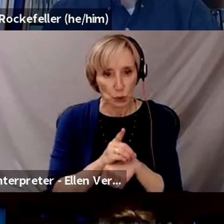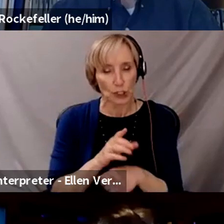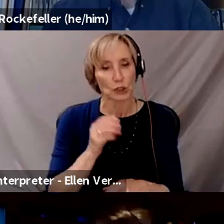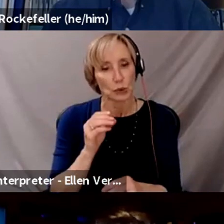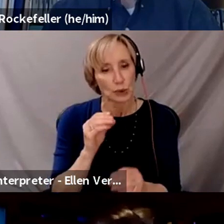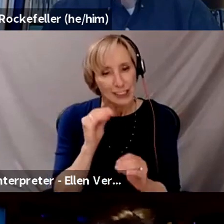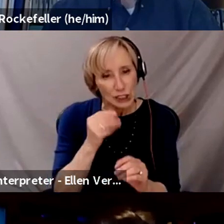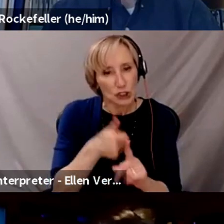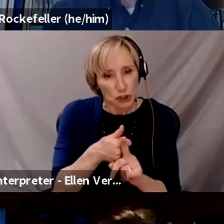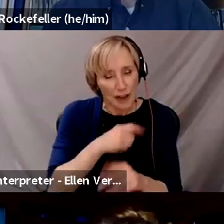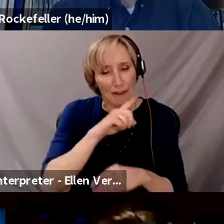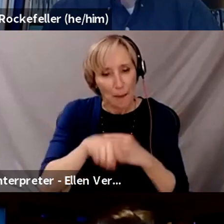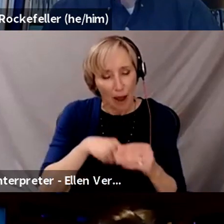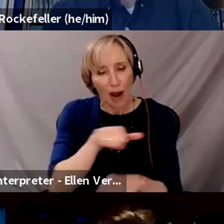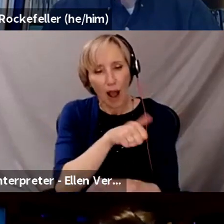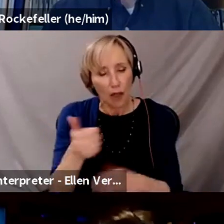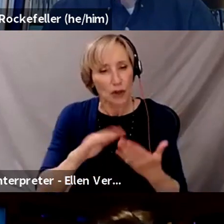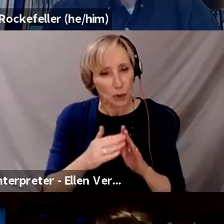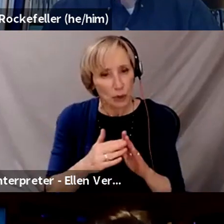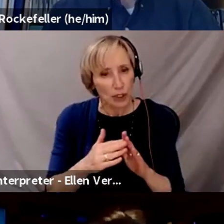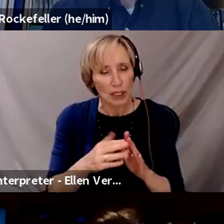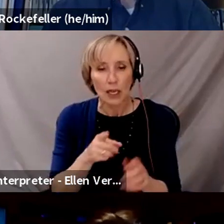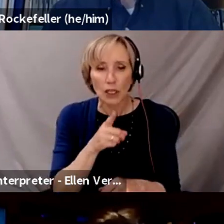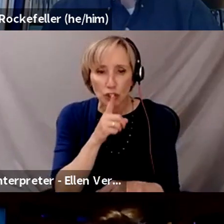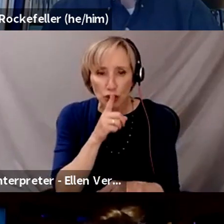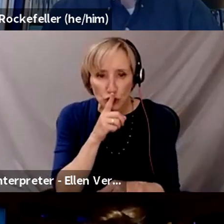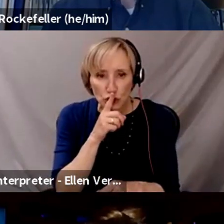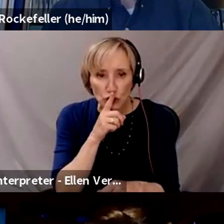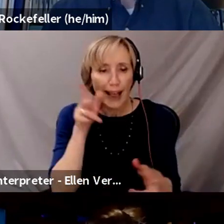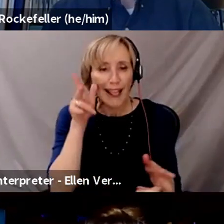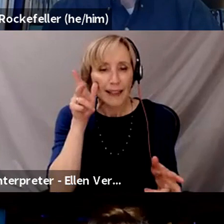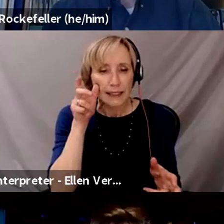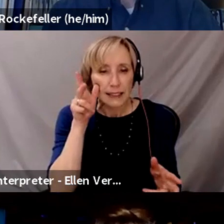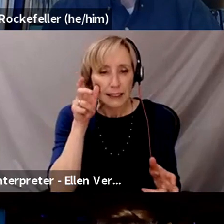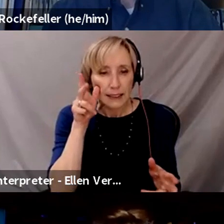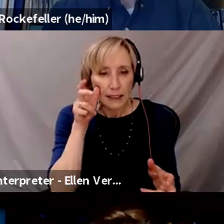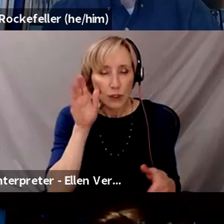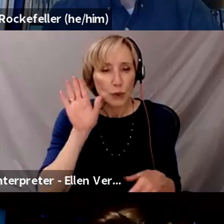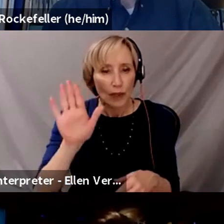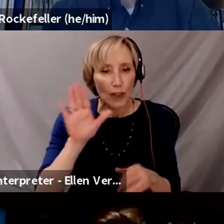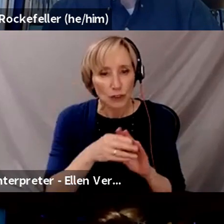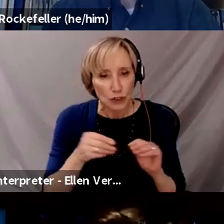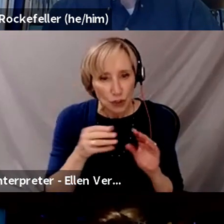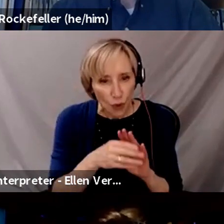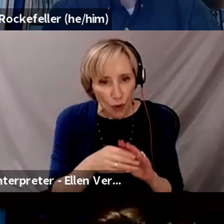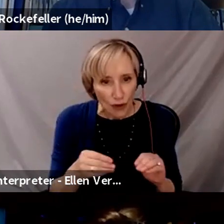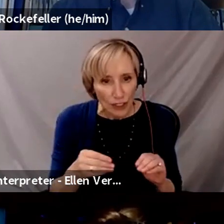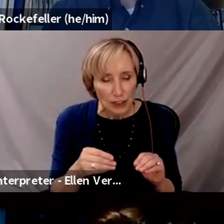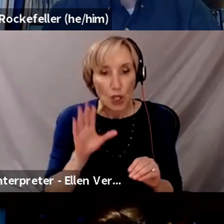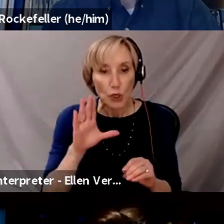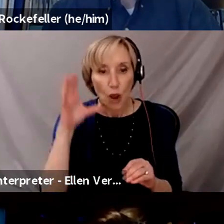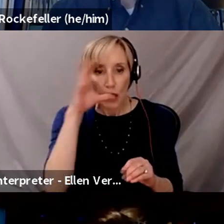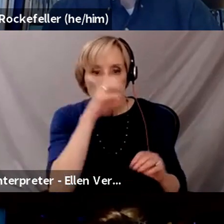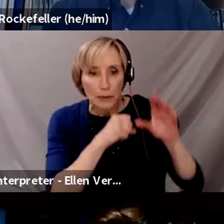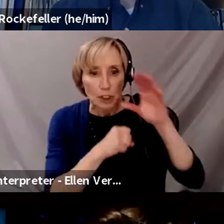about other communities, listen to these people, learn from these people, and drop a lot of our assumptions that we already